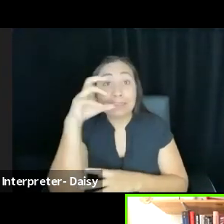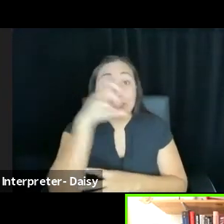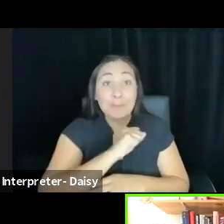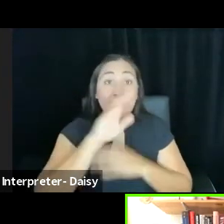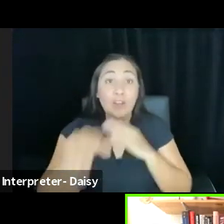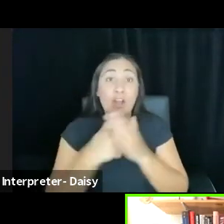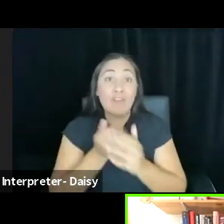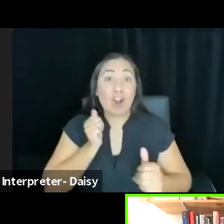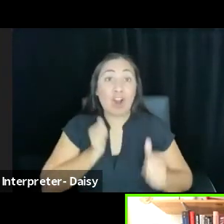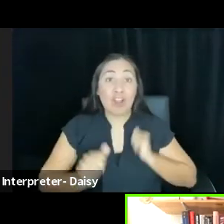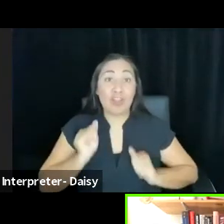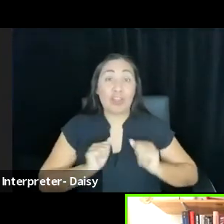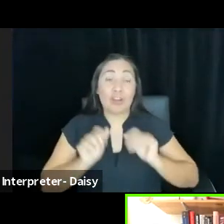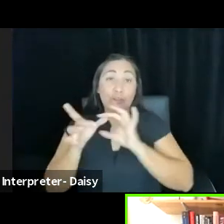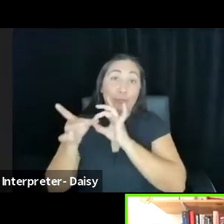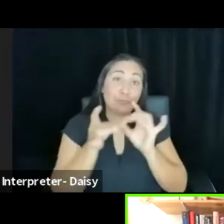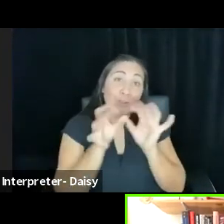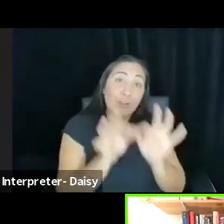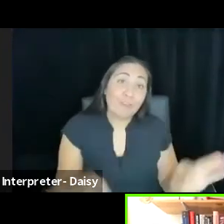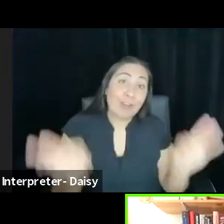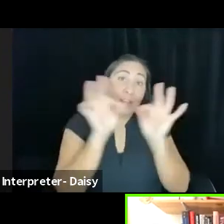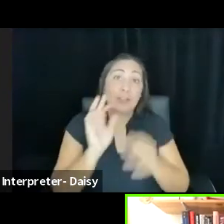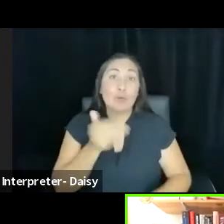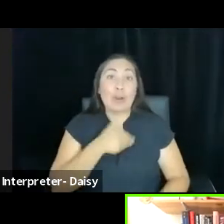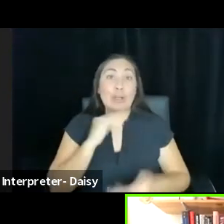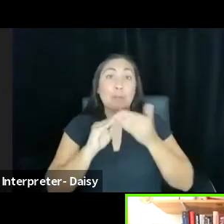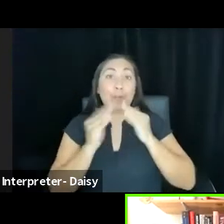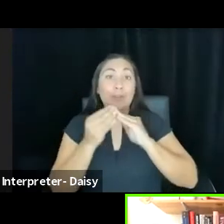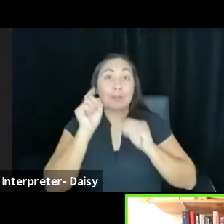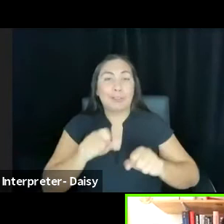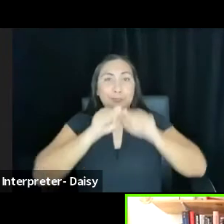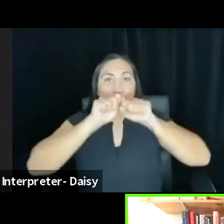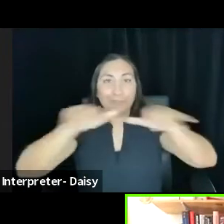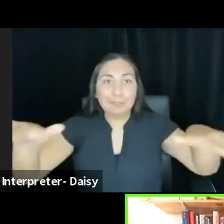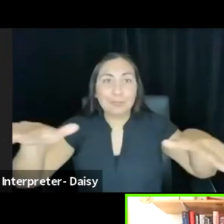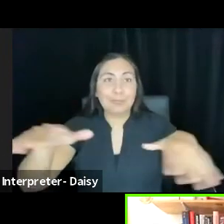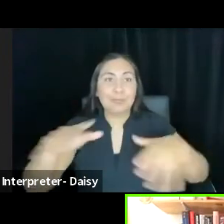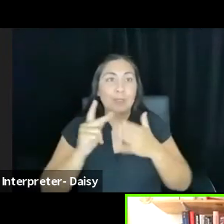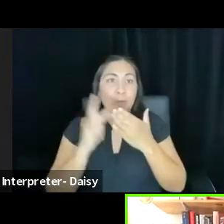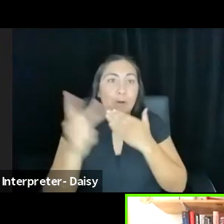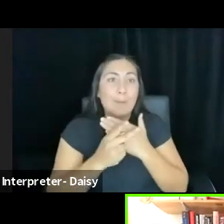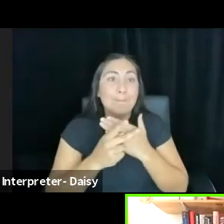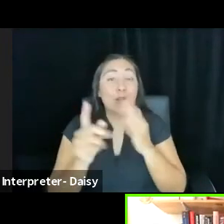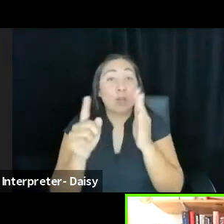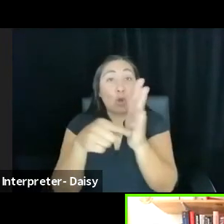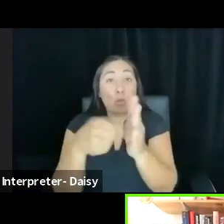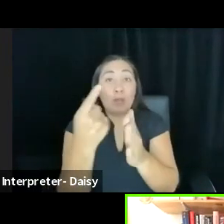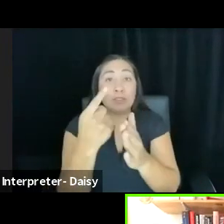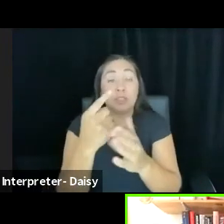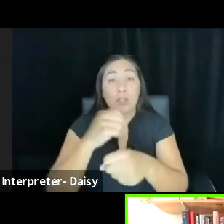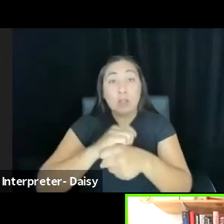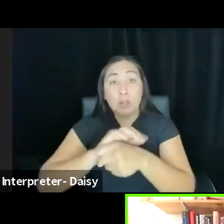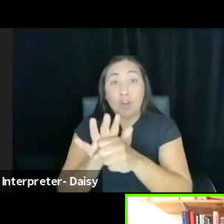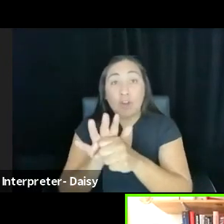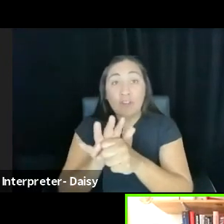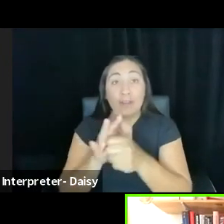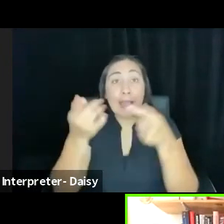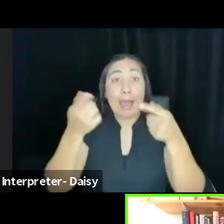put our programming out into the world, right? And once COVID happened, the shift was from